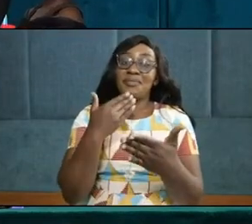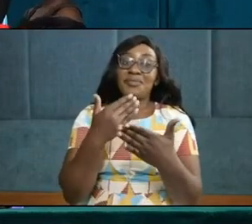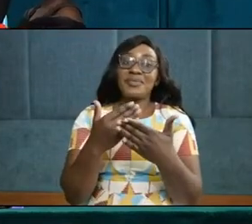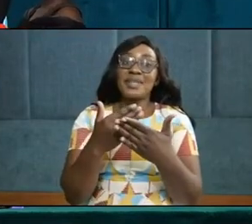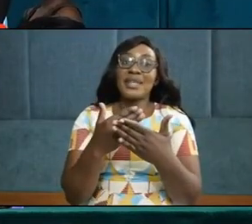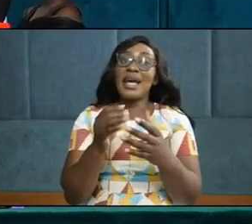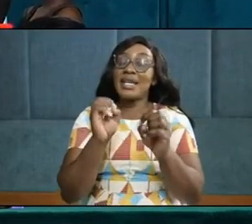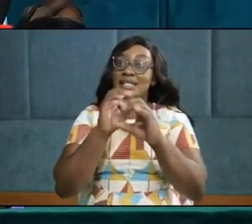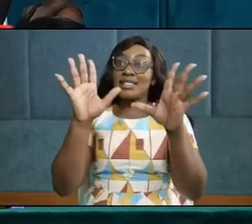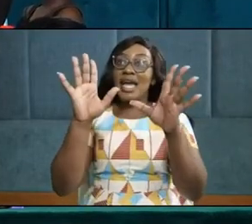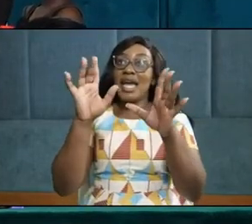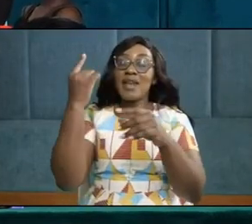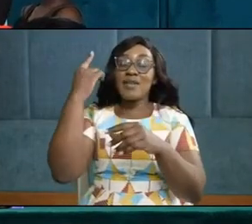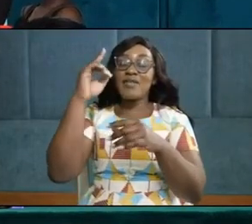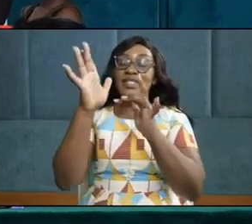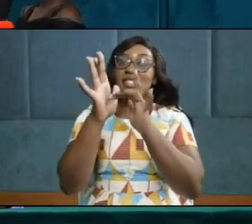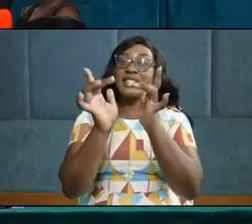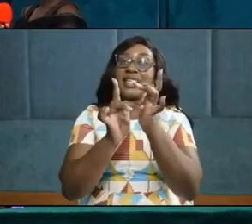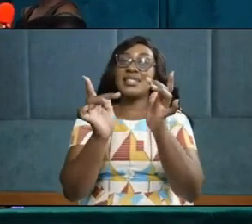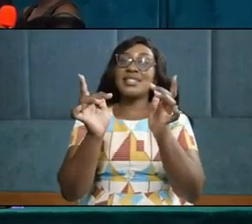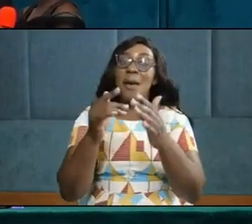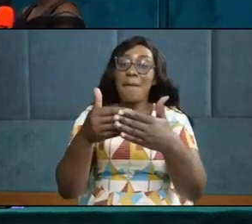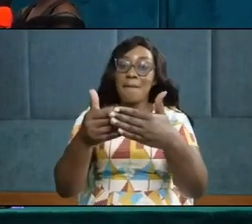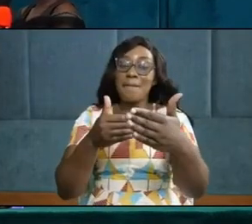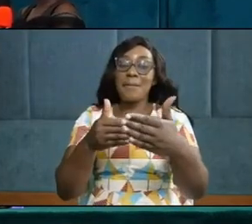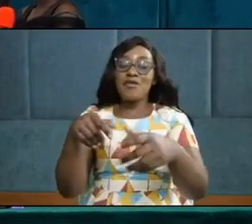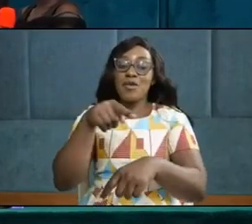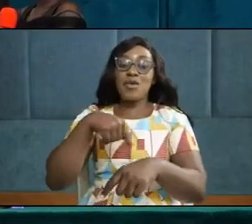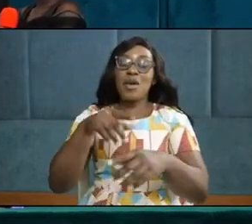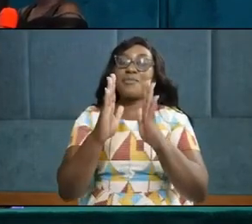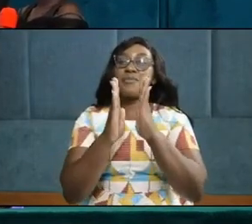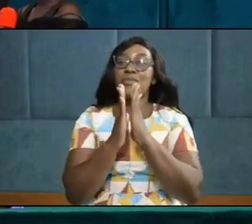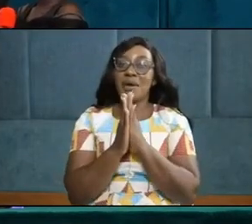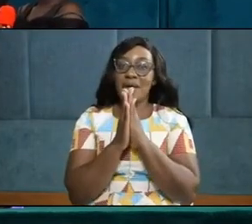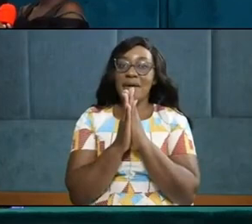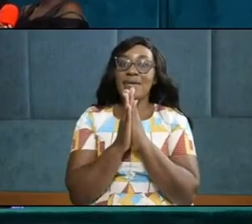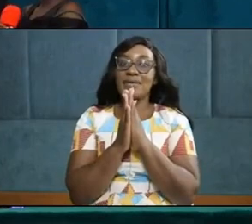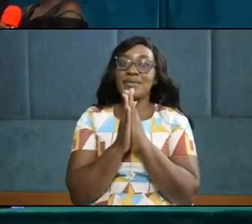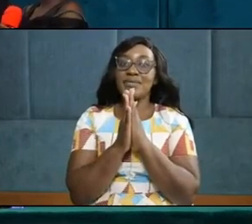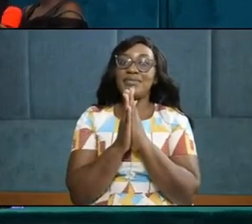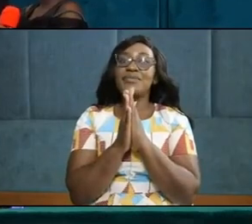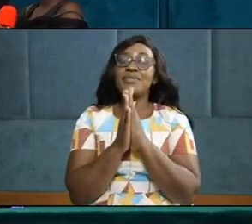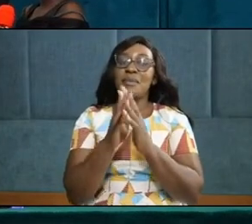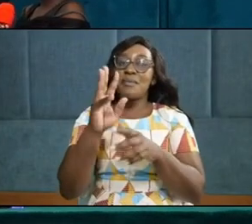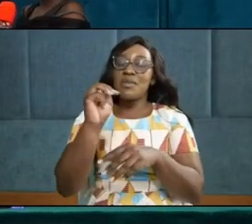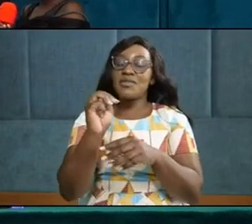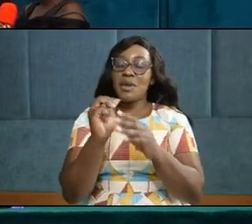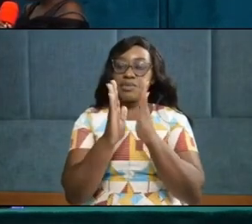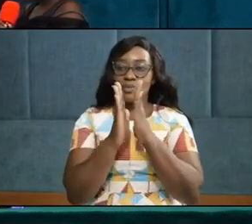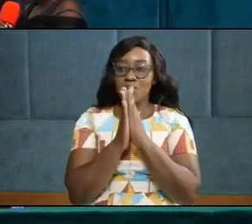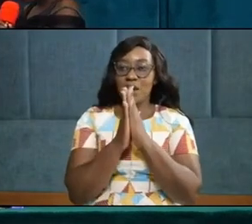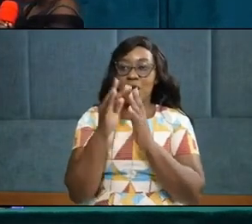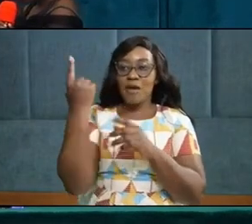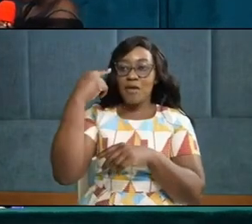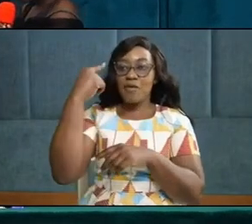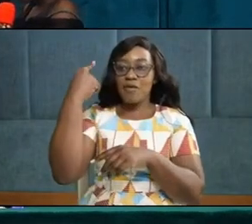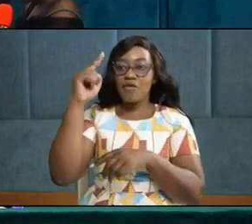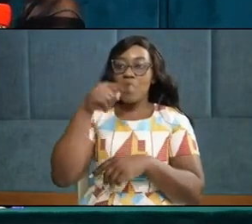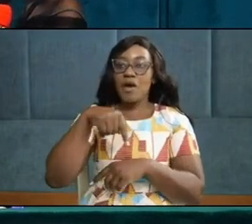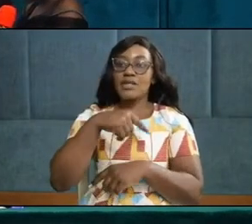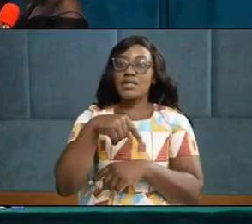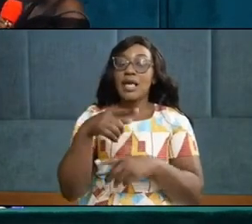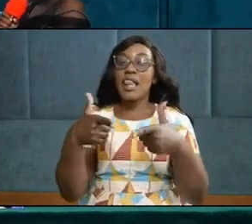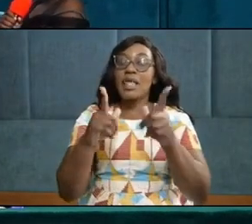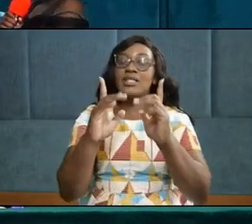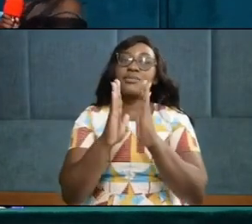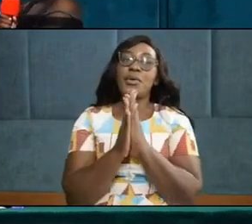for Jesus. Before we pray, before we start off, can Miriam give us a word of prayer, please? Let's have a